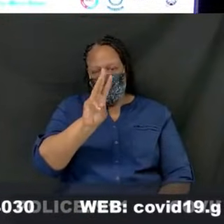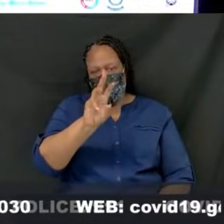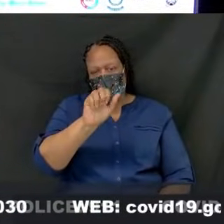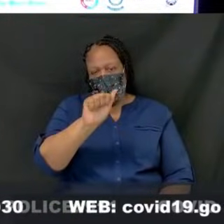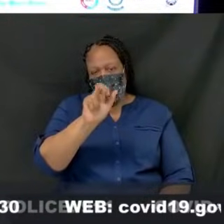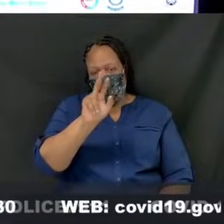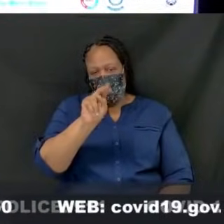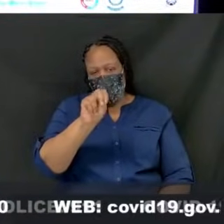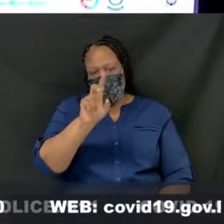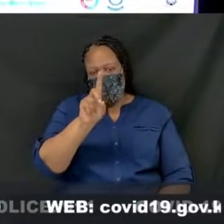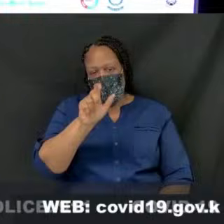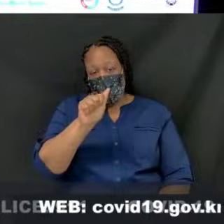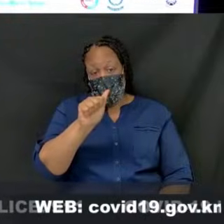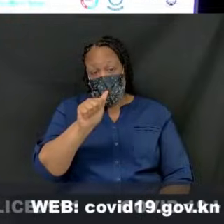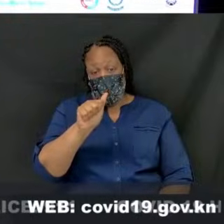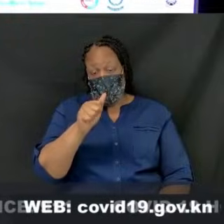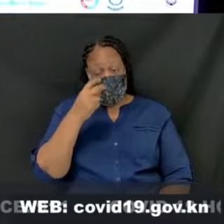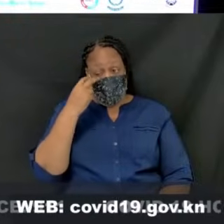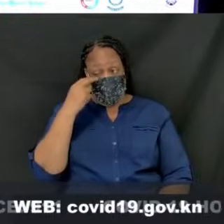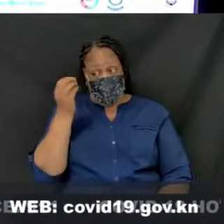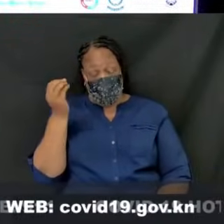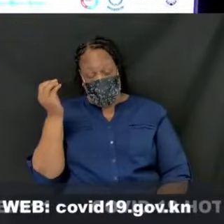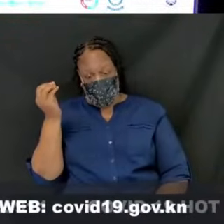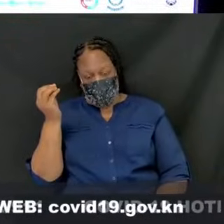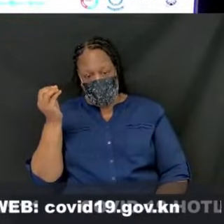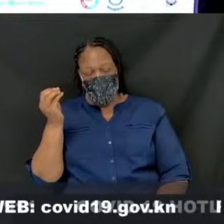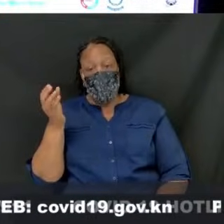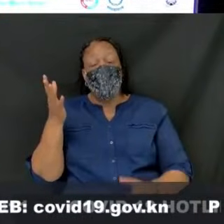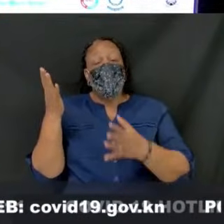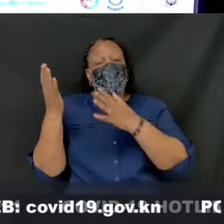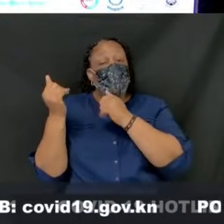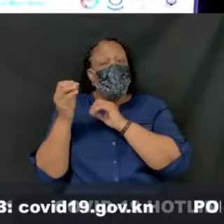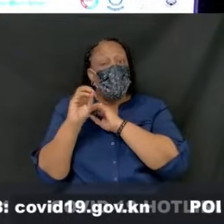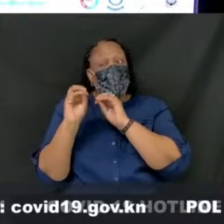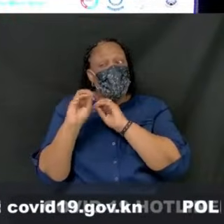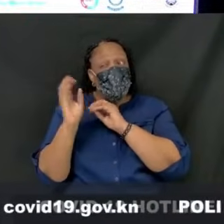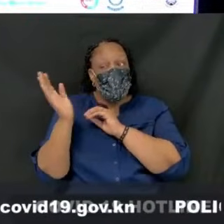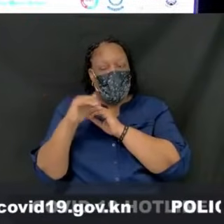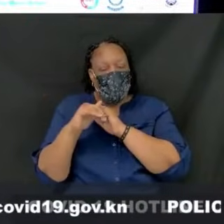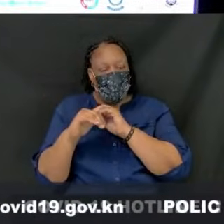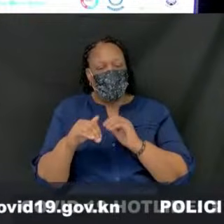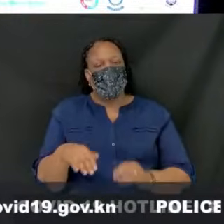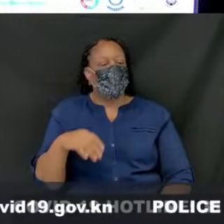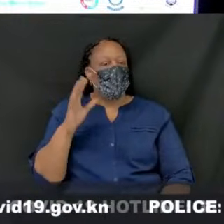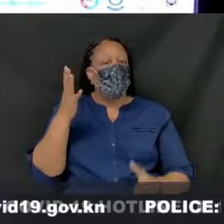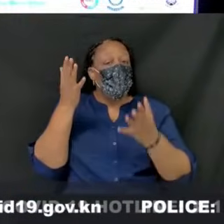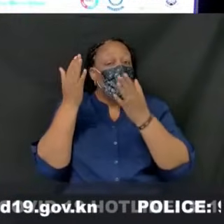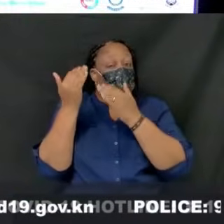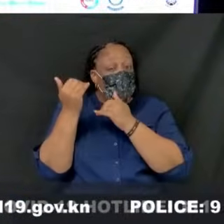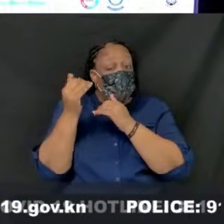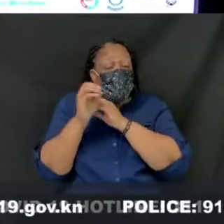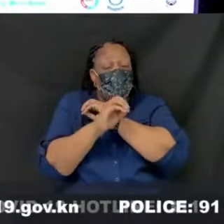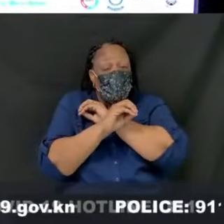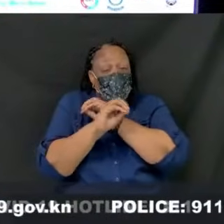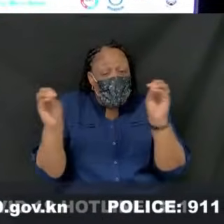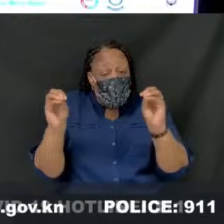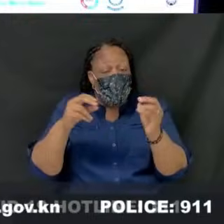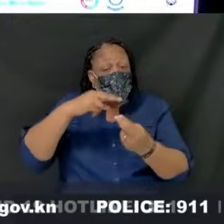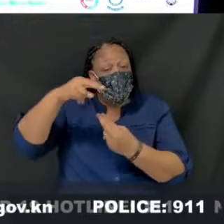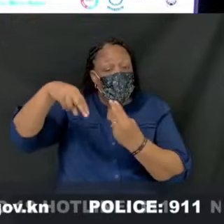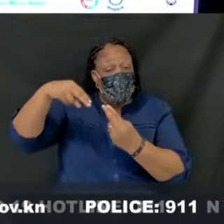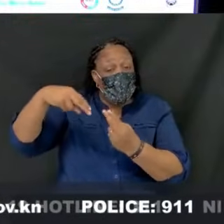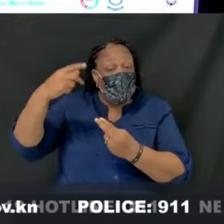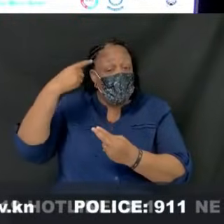very impact-free, risk-free 2021 hurricane season. I want to end